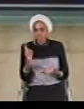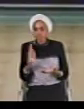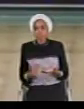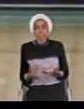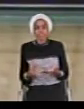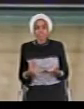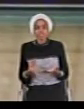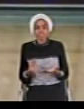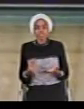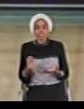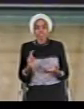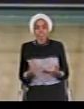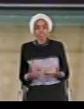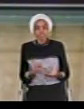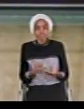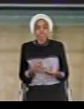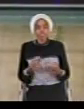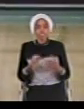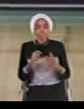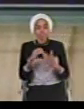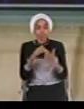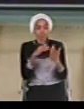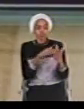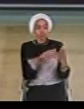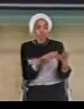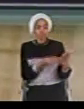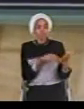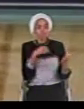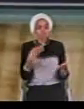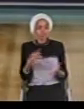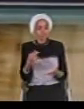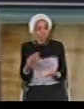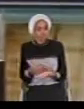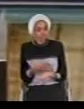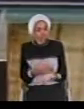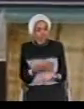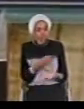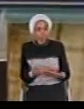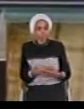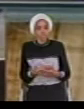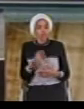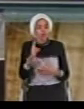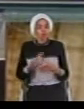of that gospel? What are the